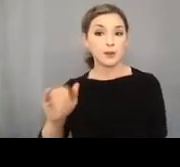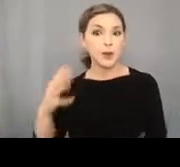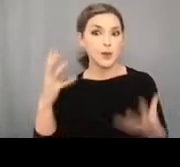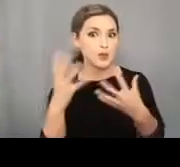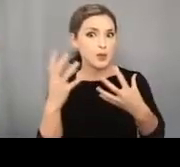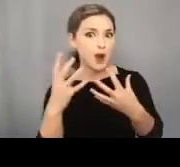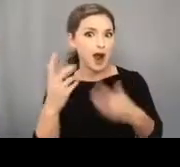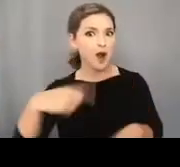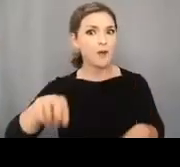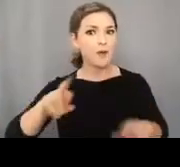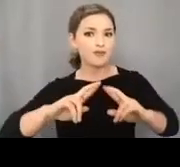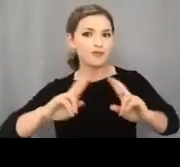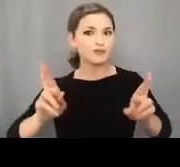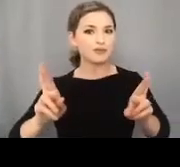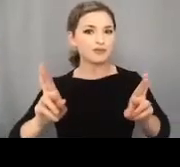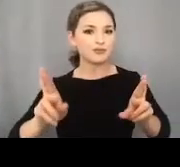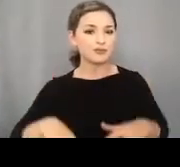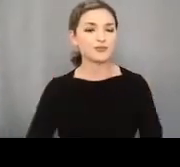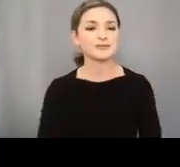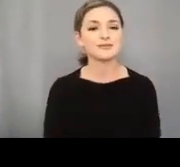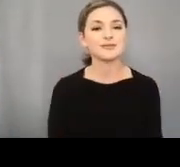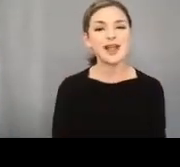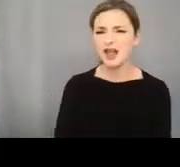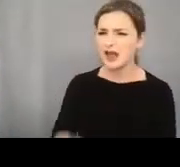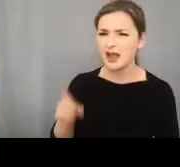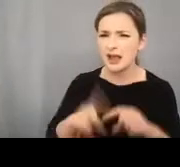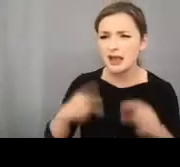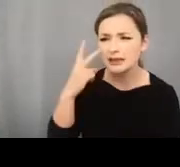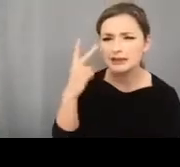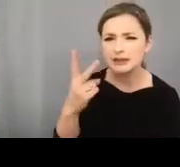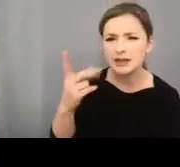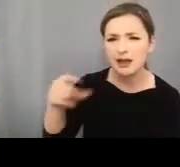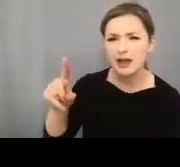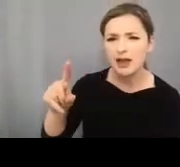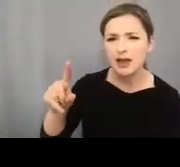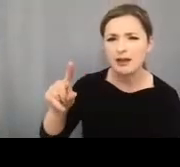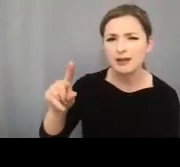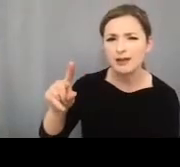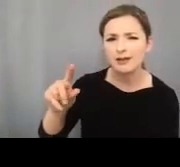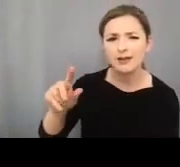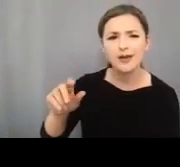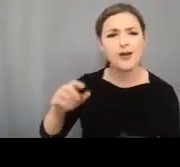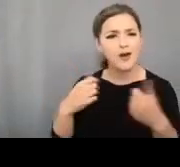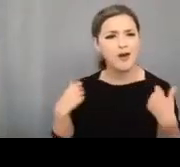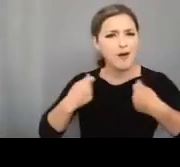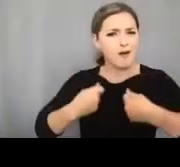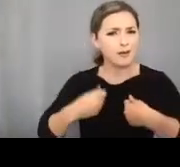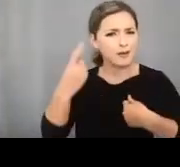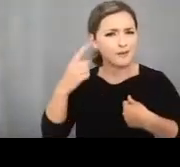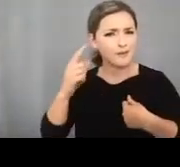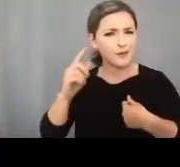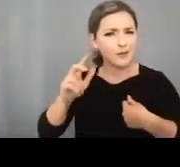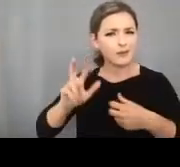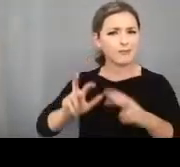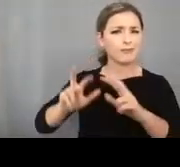that climbing gear over there? Are those harnesses for something? Or is it? Yeah, no, what that's for is... Or that's fire, what is